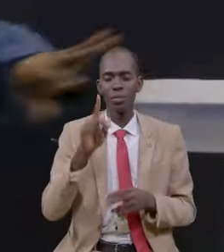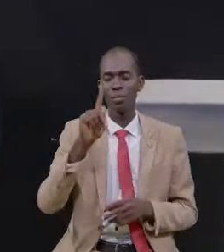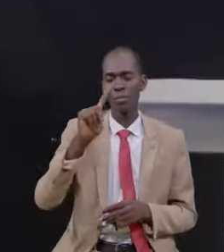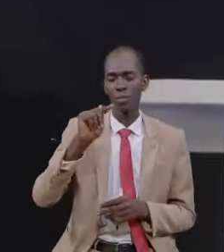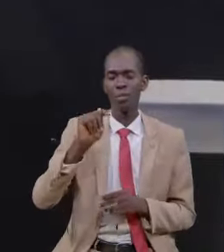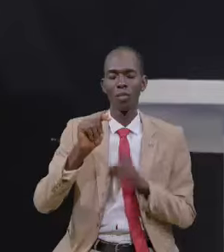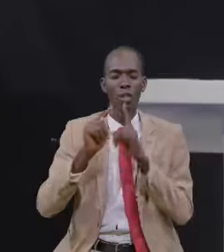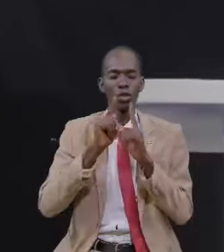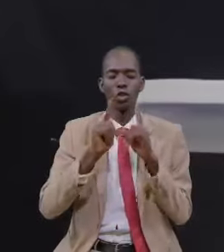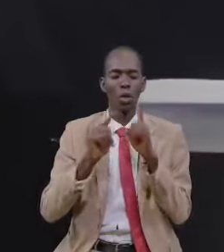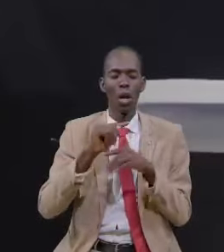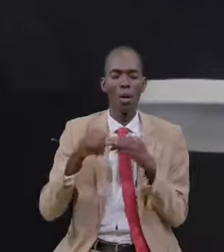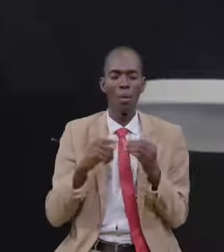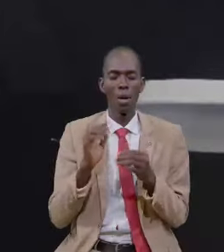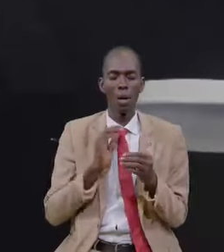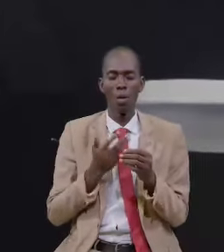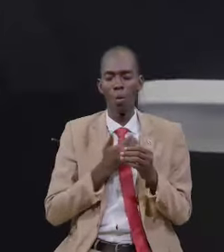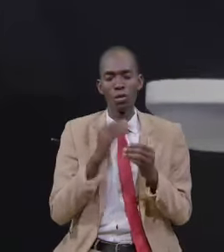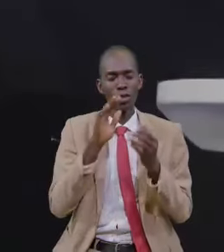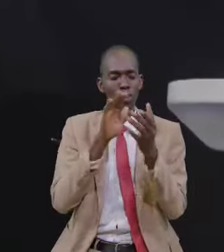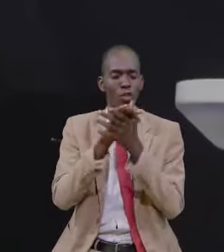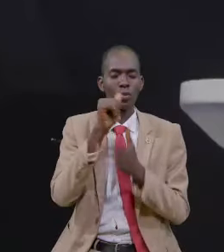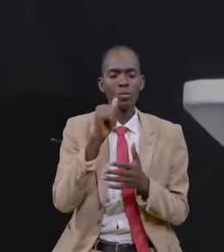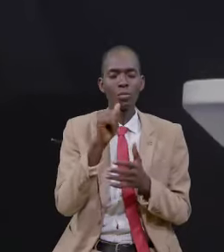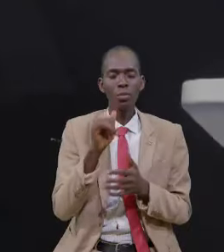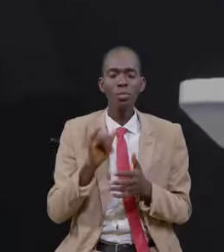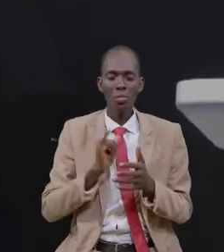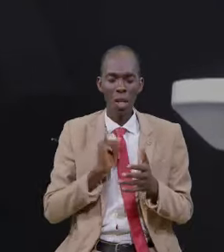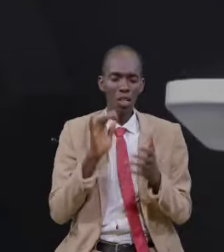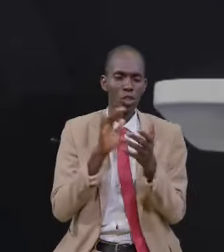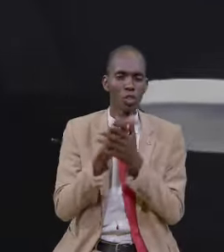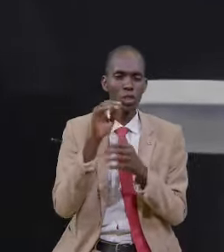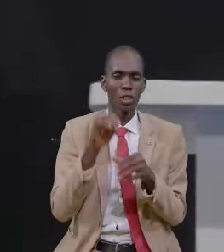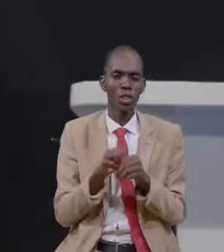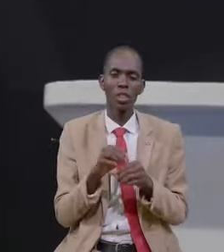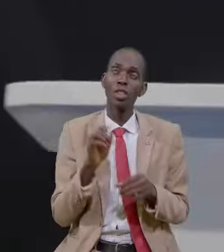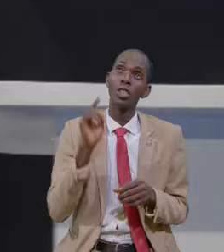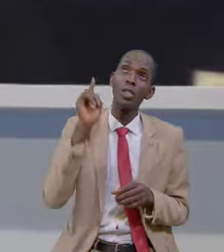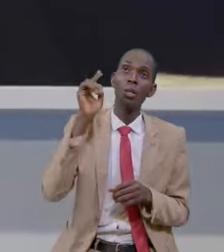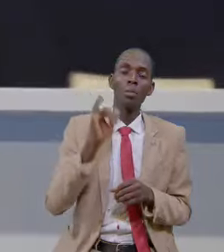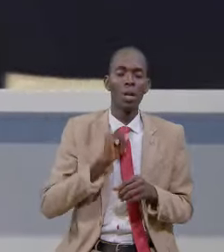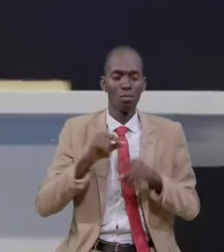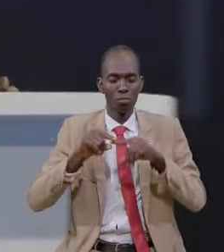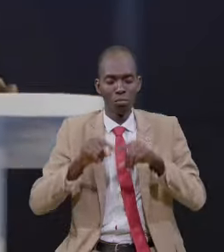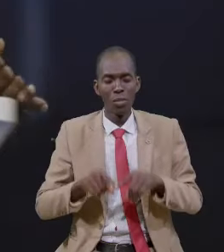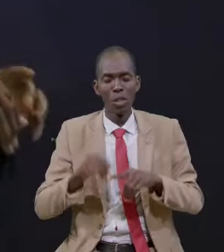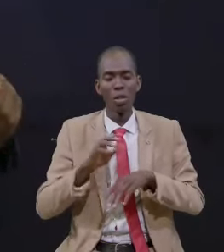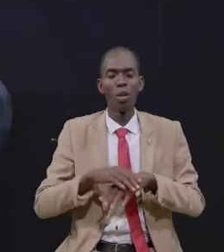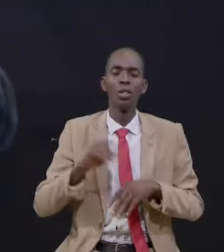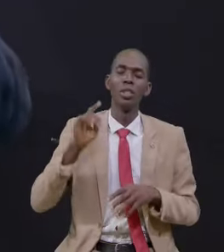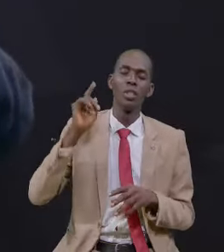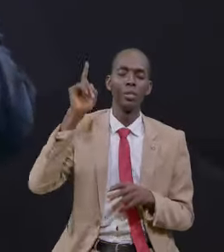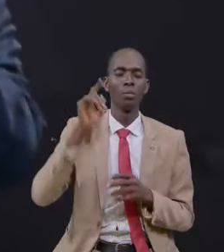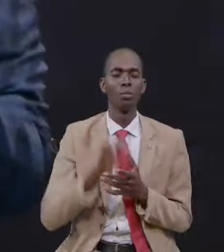trust. Trust is faith. I trust in him. I lean on him. I depend on